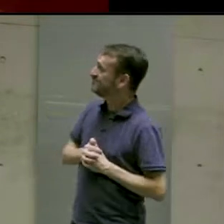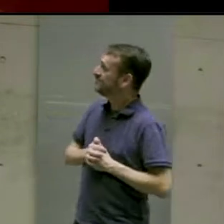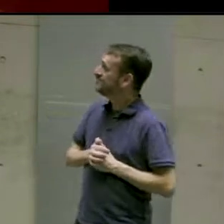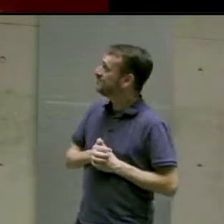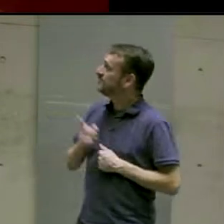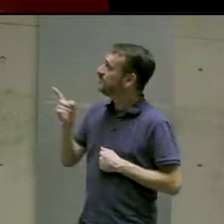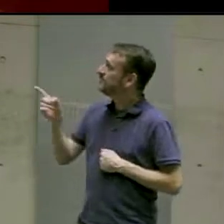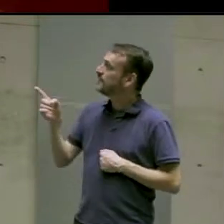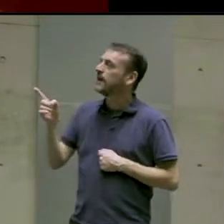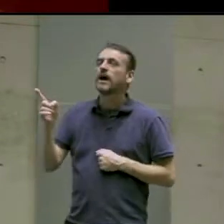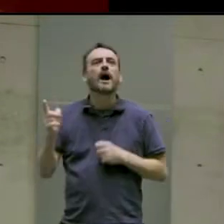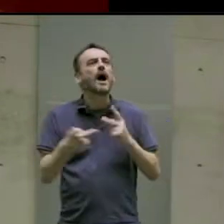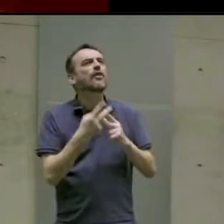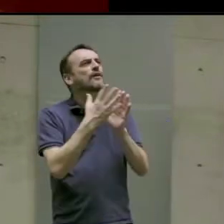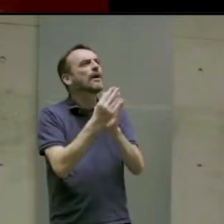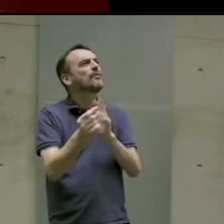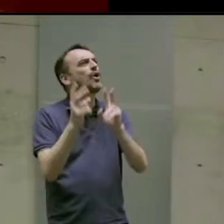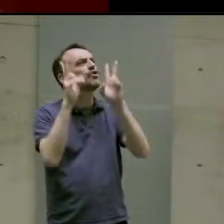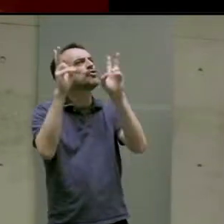example of topic-based